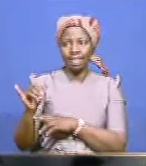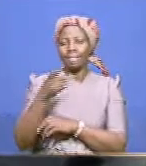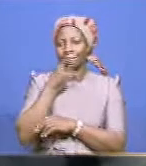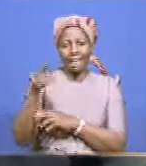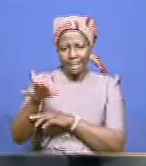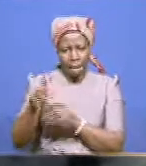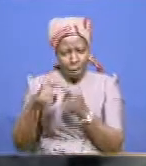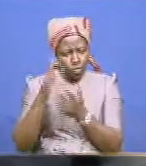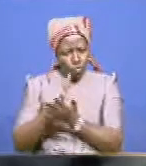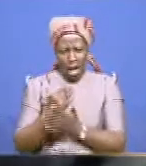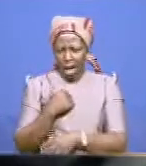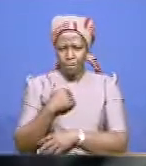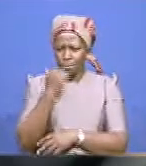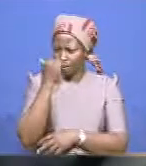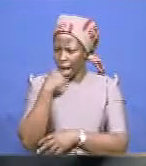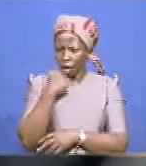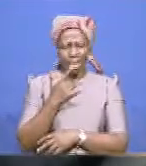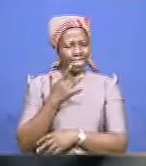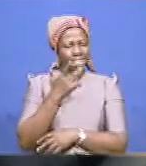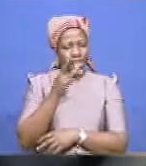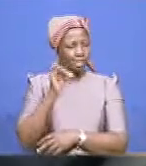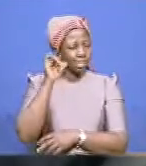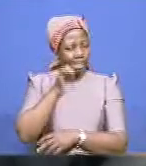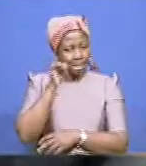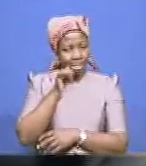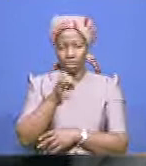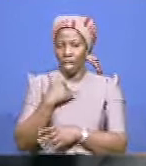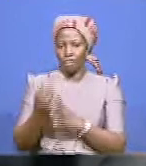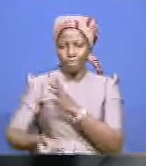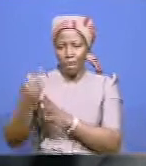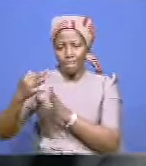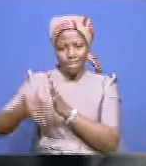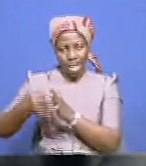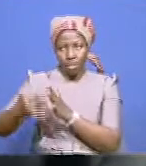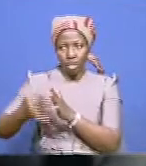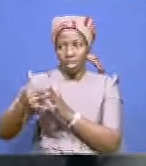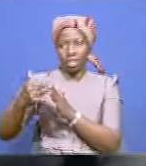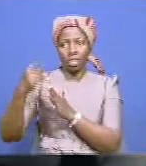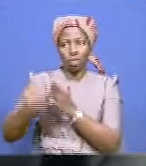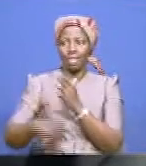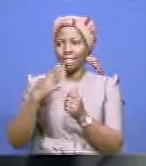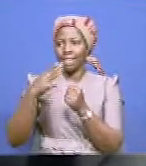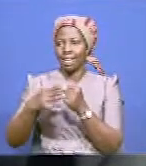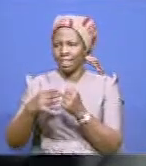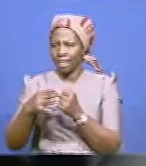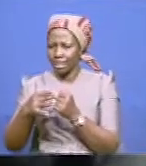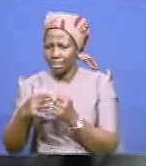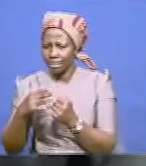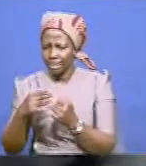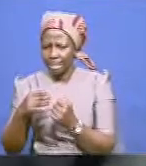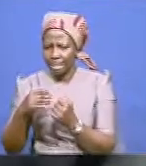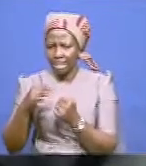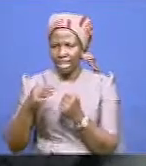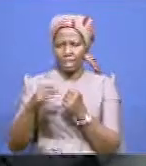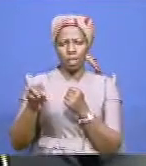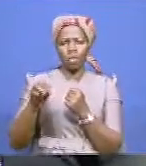We developed a factory worth about approximately 800-900 million. Which is run by the county government. There has been an argument